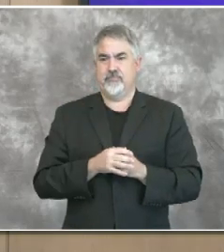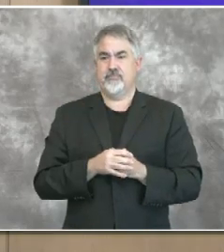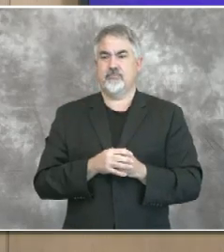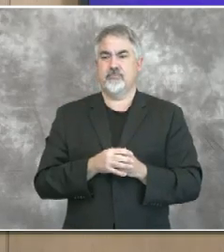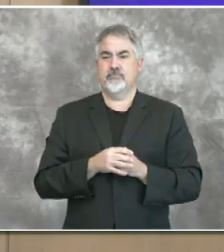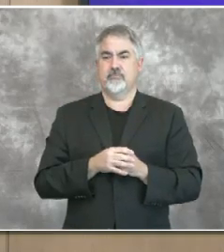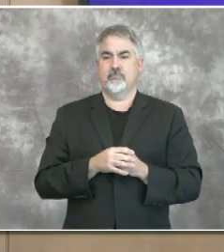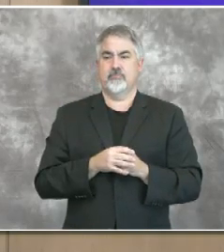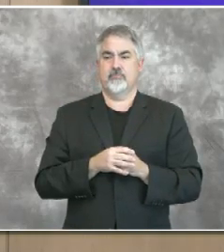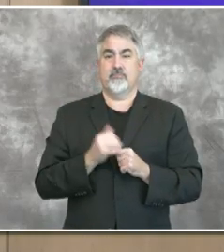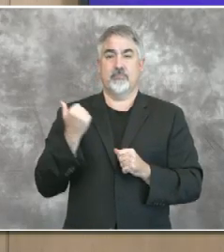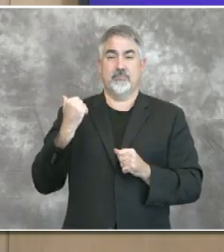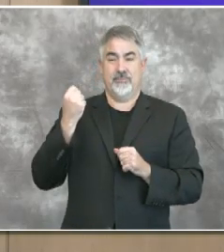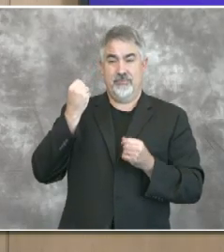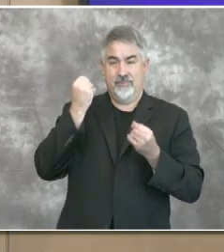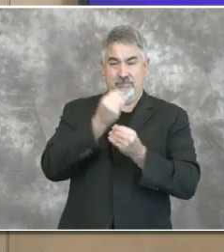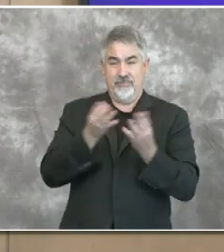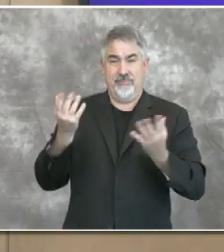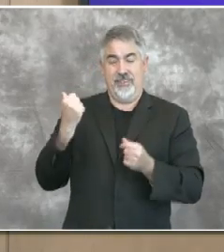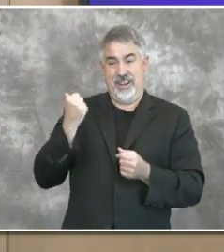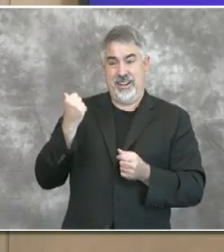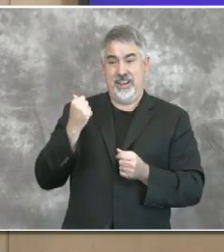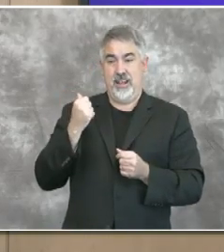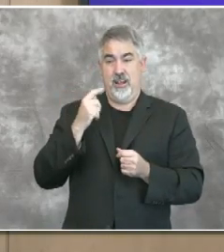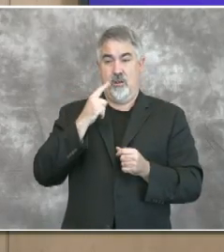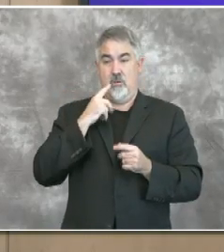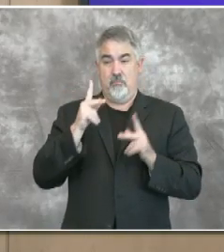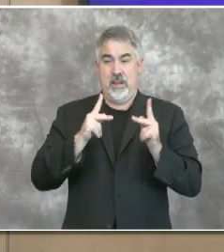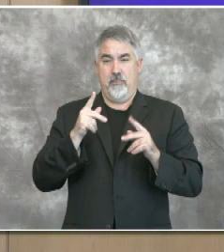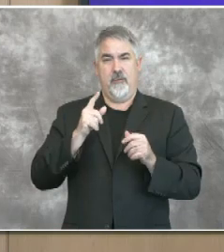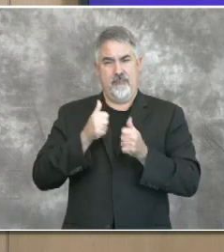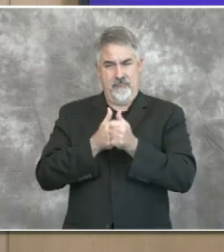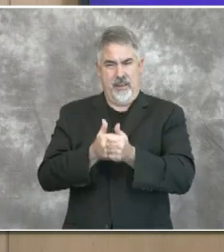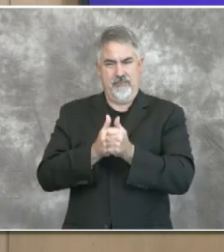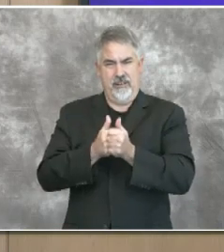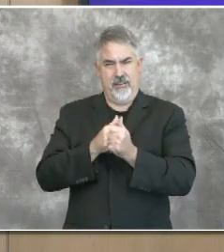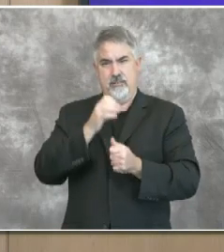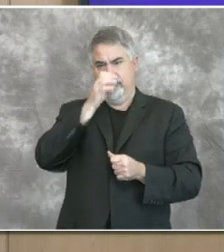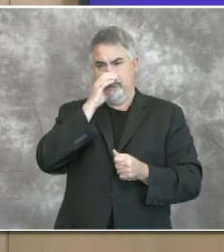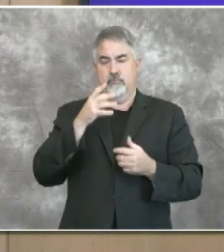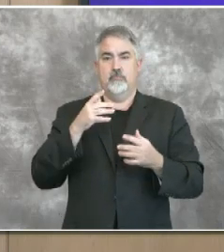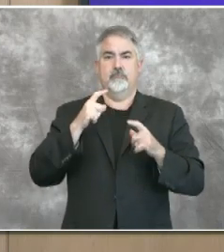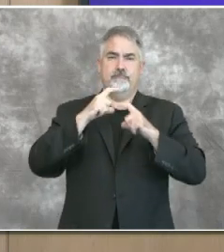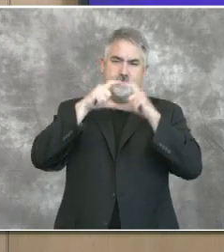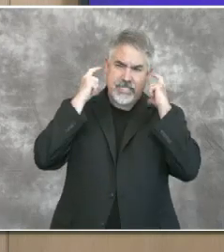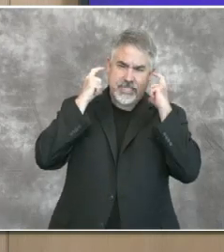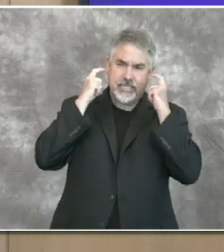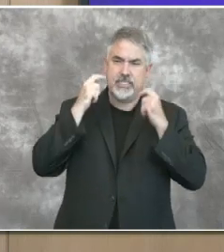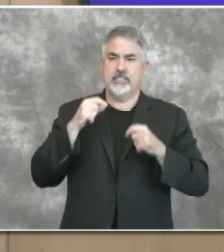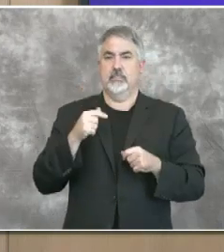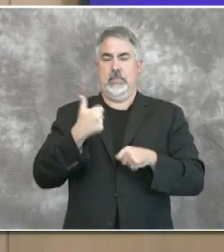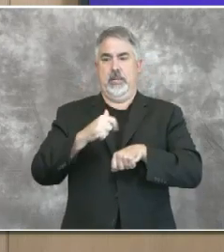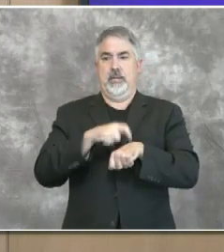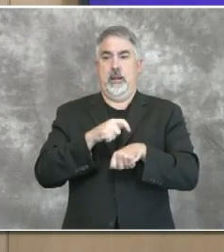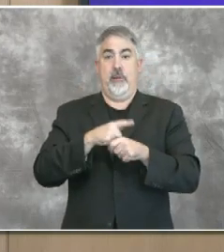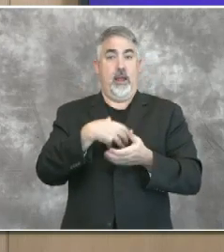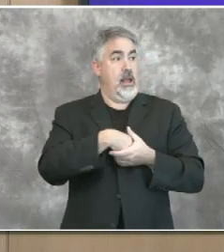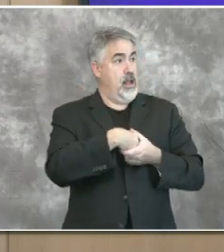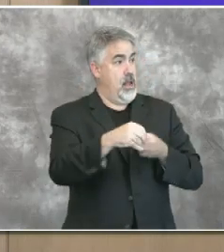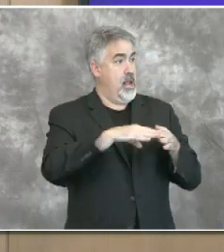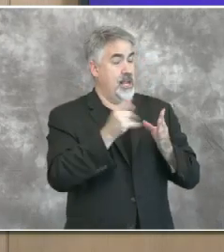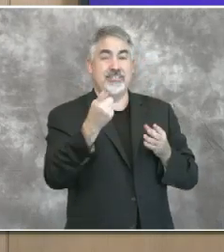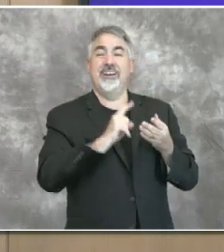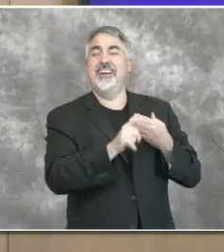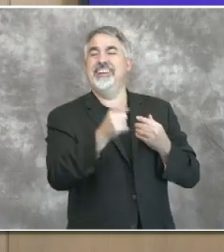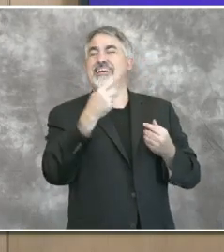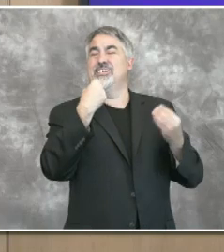San Diegans are adhering to the strong recommendation to have a face covering anytime they leave their house, whether that be